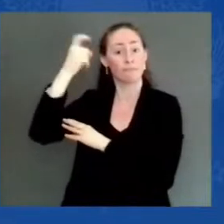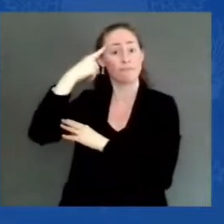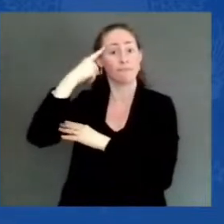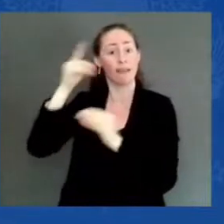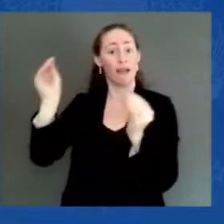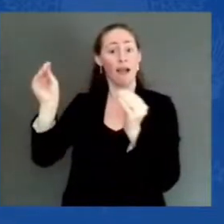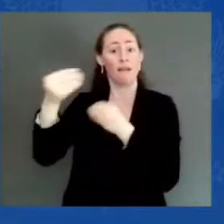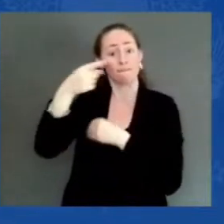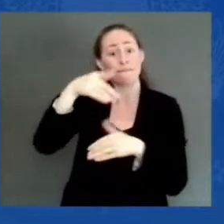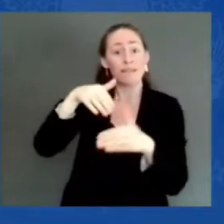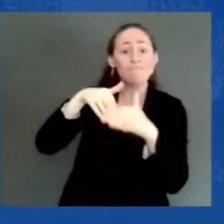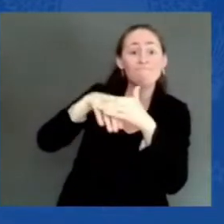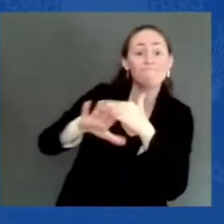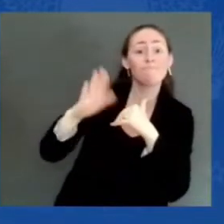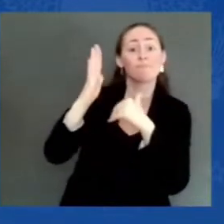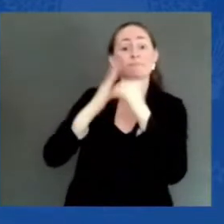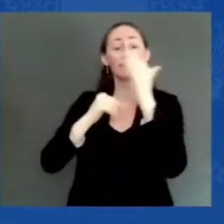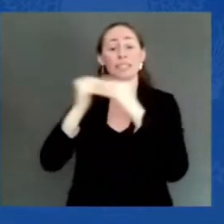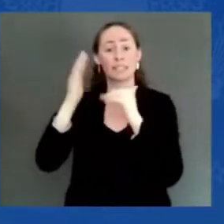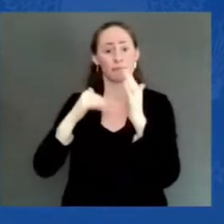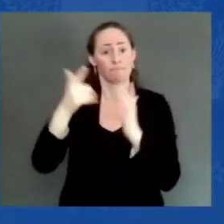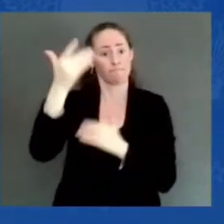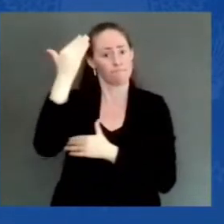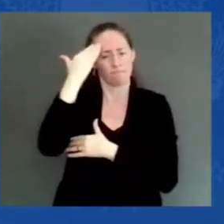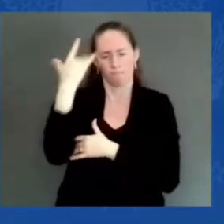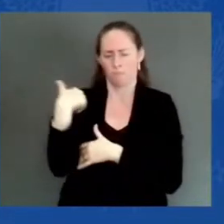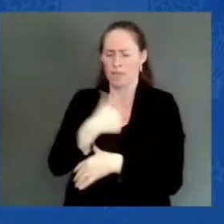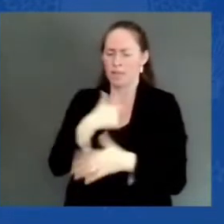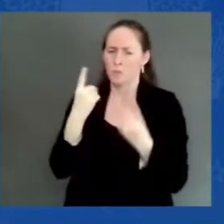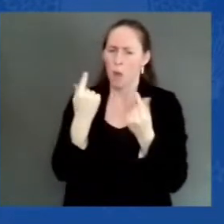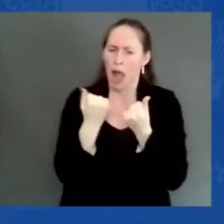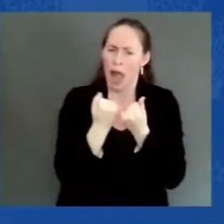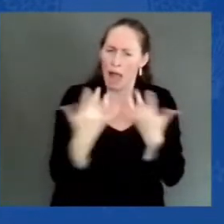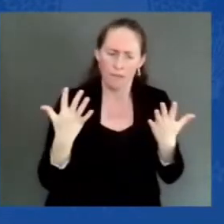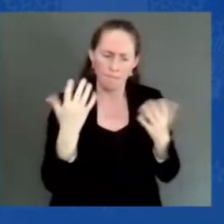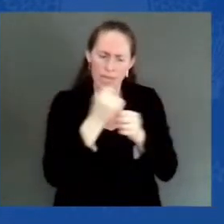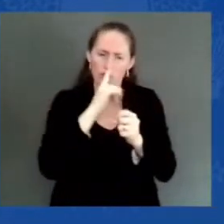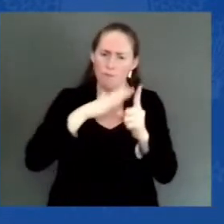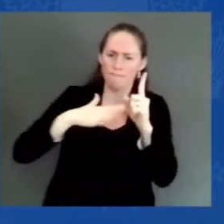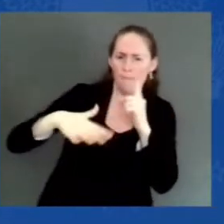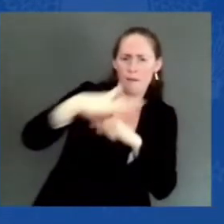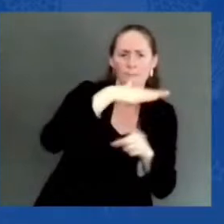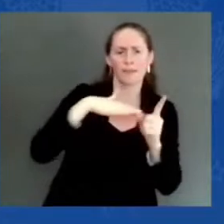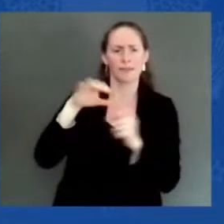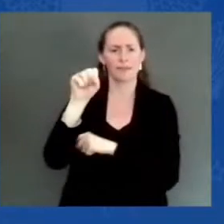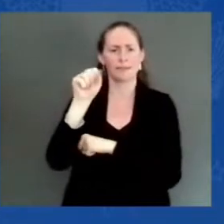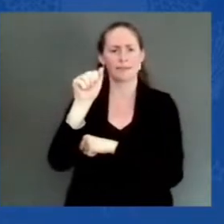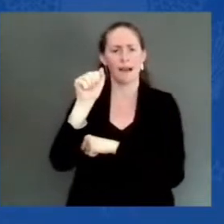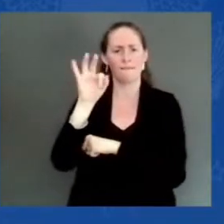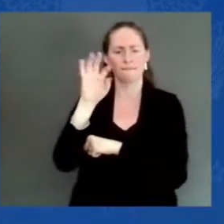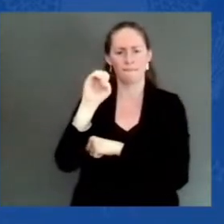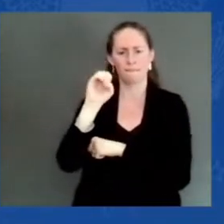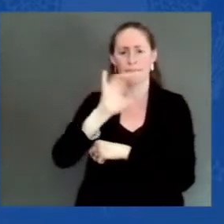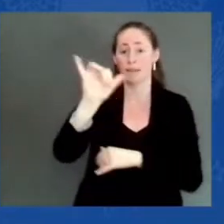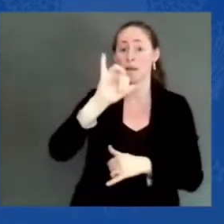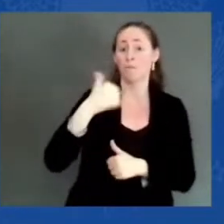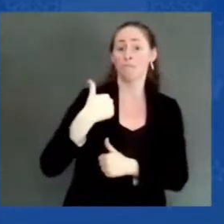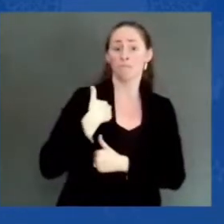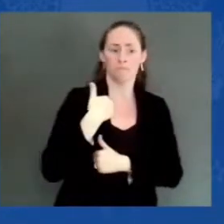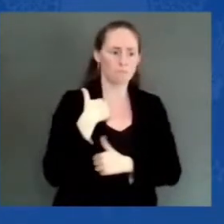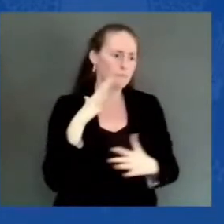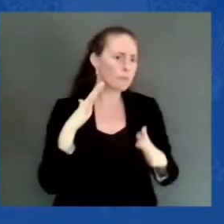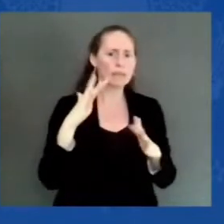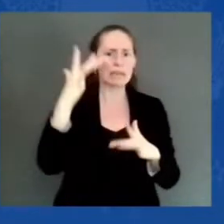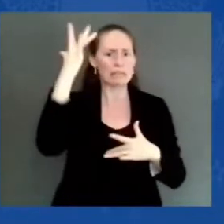safe. If you're a veteran seeking care at a VA hospital, you should not be at a greater risk walking into the hospital than you were outside the